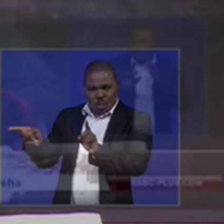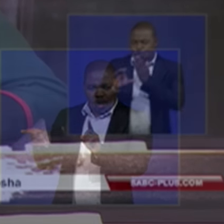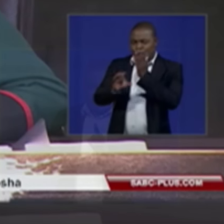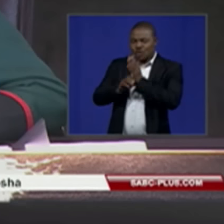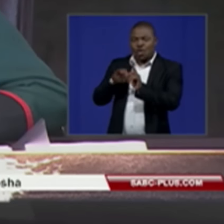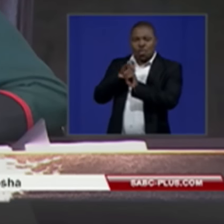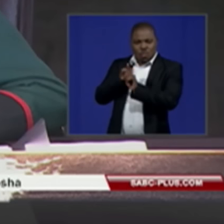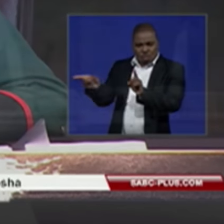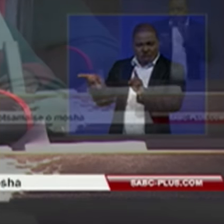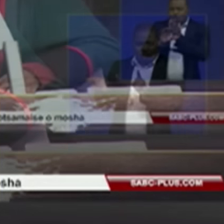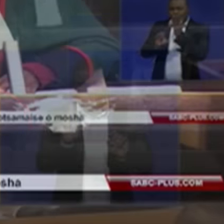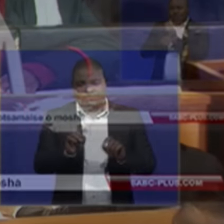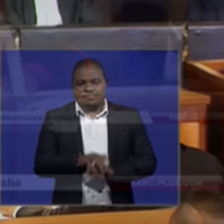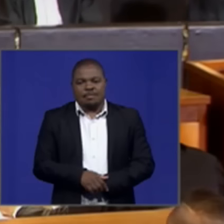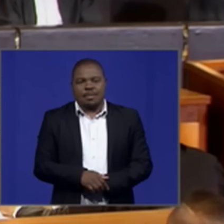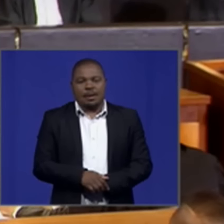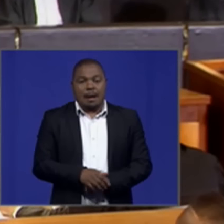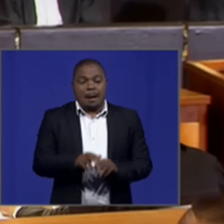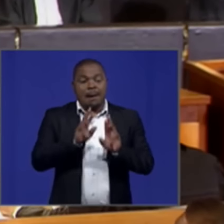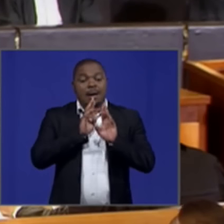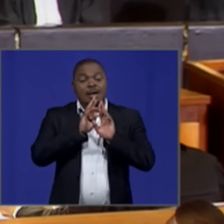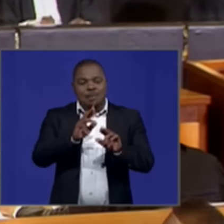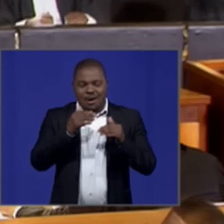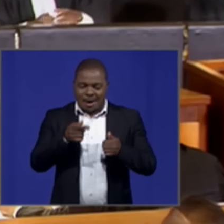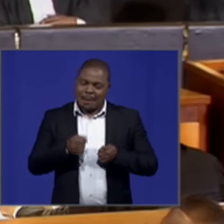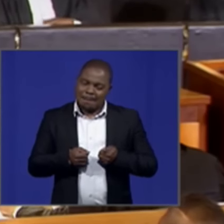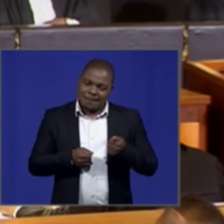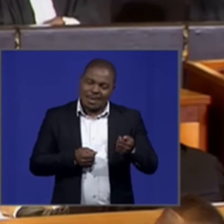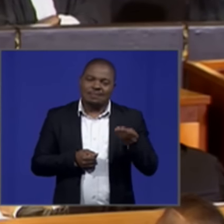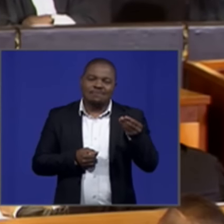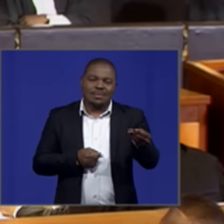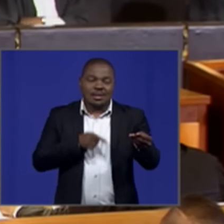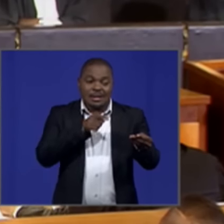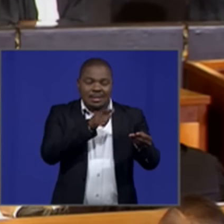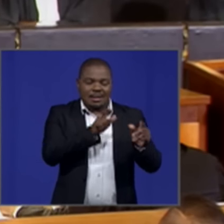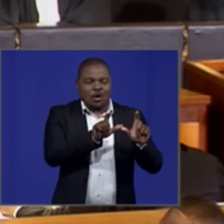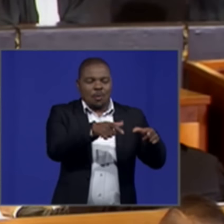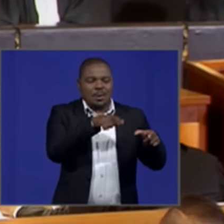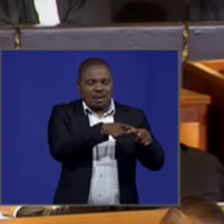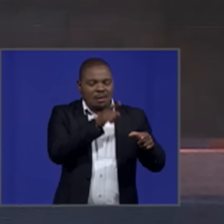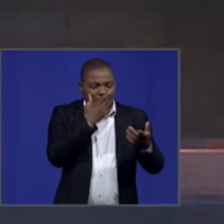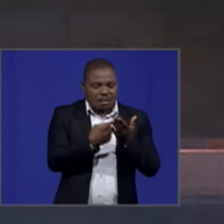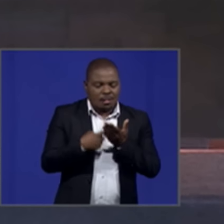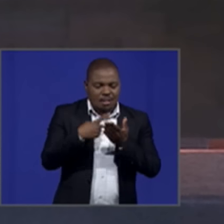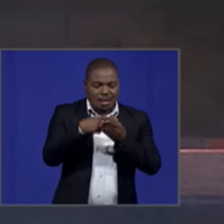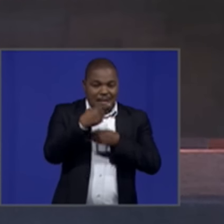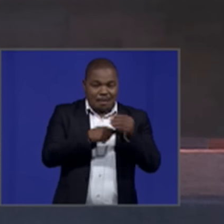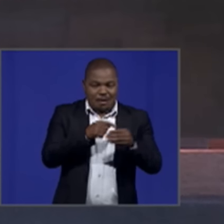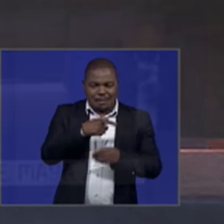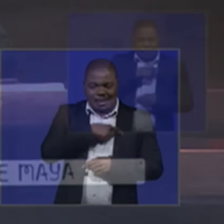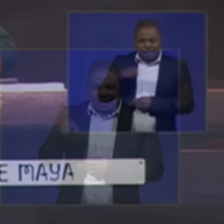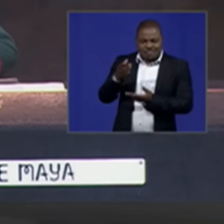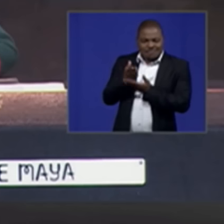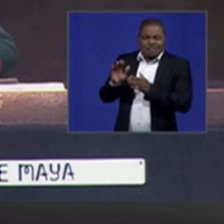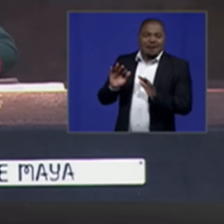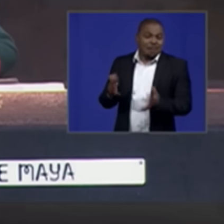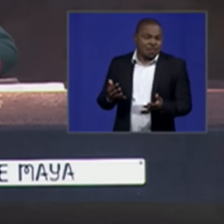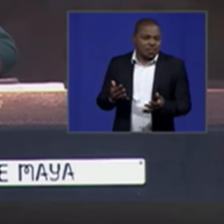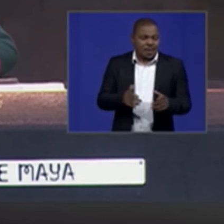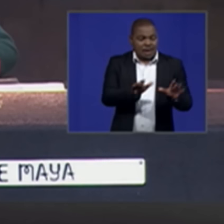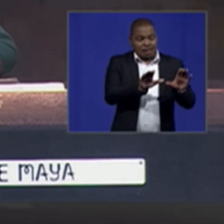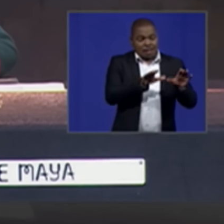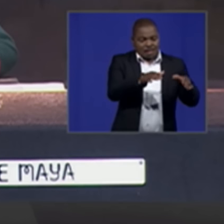and it is set aside. Jaanong pegelo e tla romelwa kwa komiting e lebeletseng go ntshiwa ga moporesidente mo setilong e